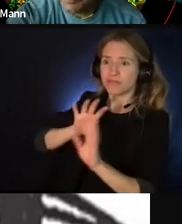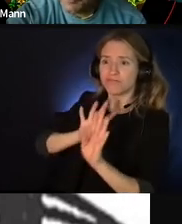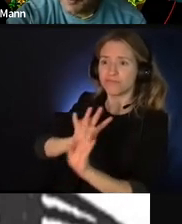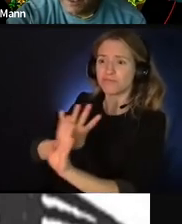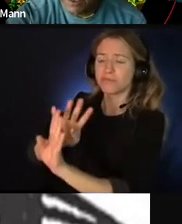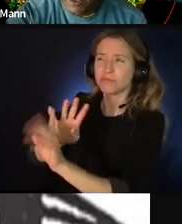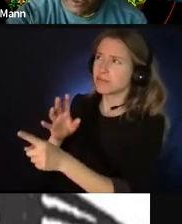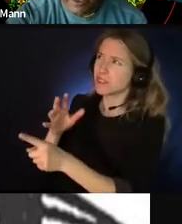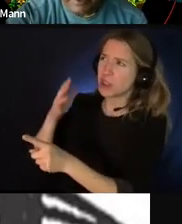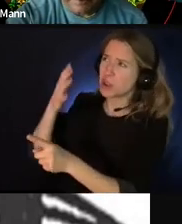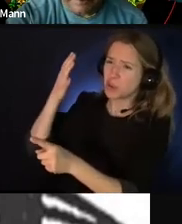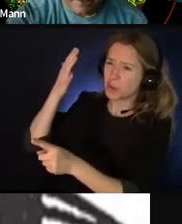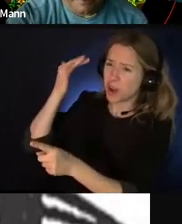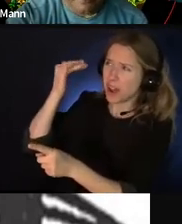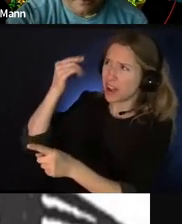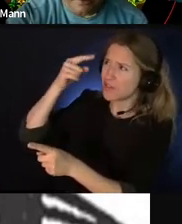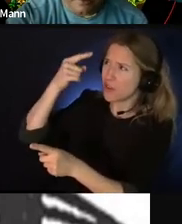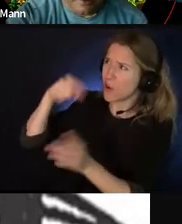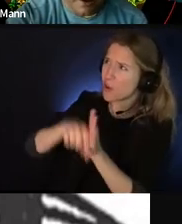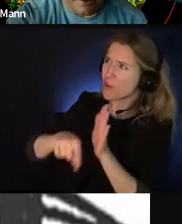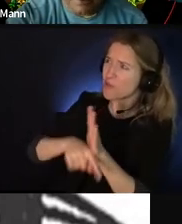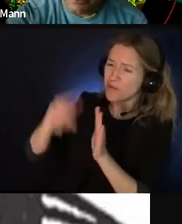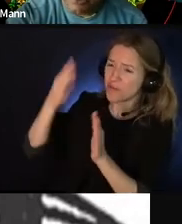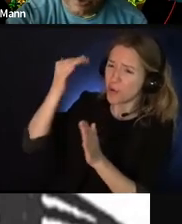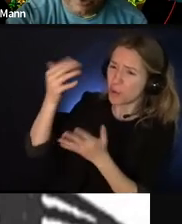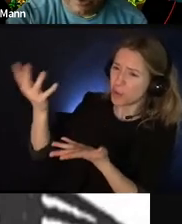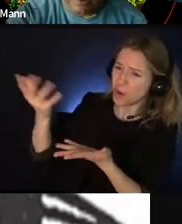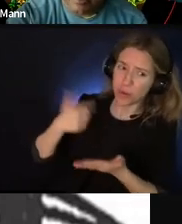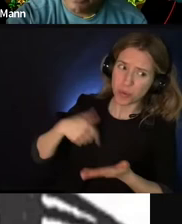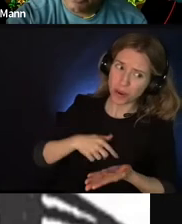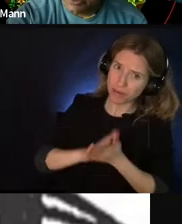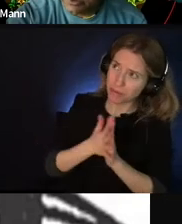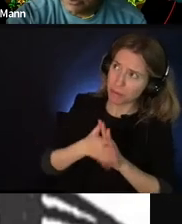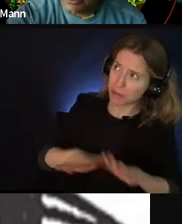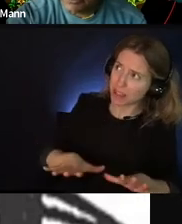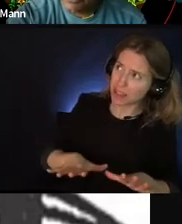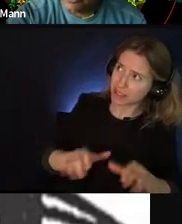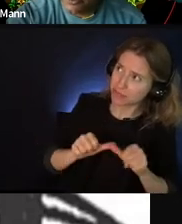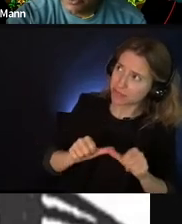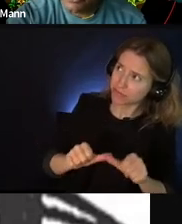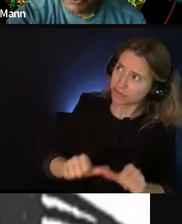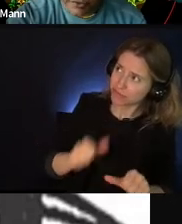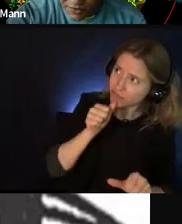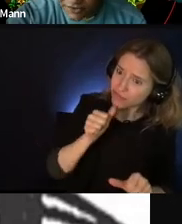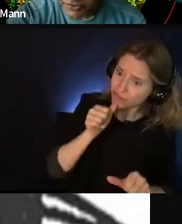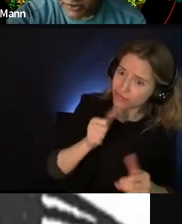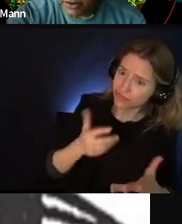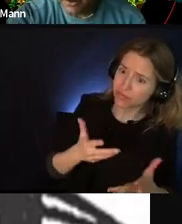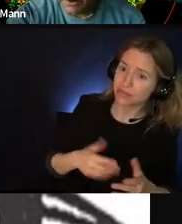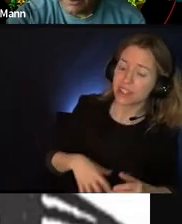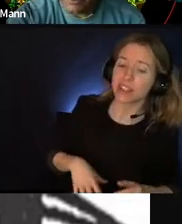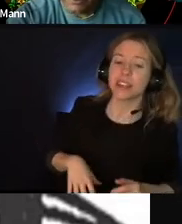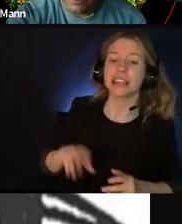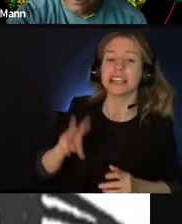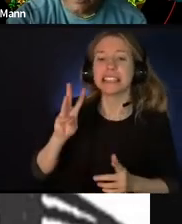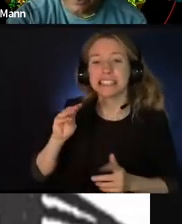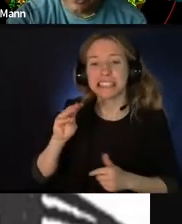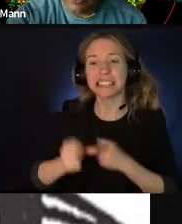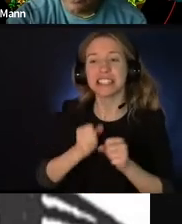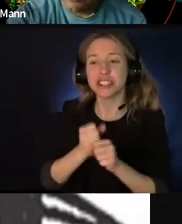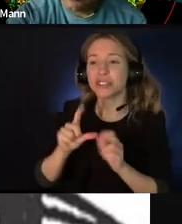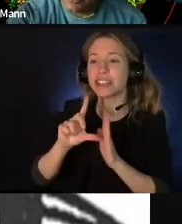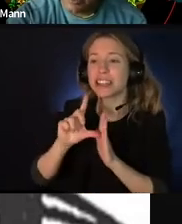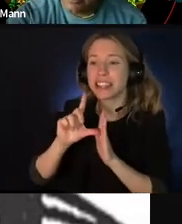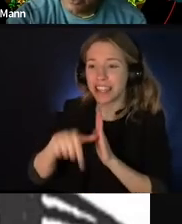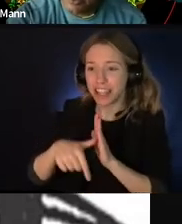peace. And not for another 60 plus years was there any